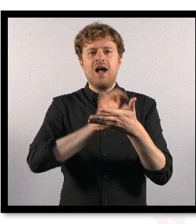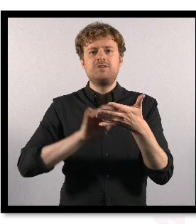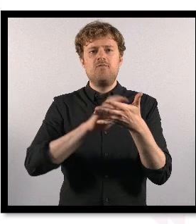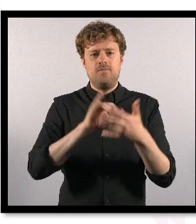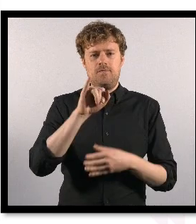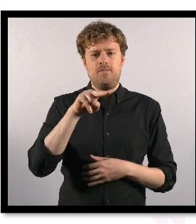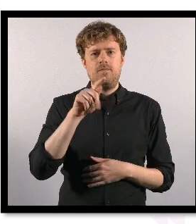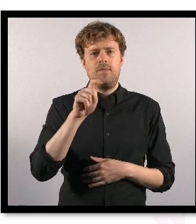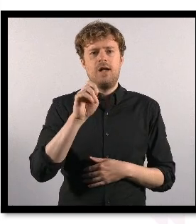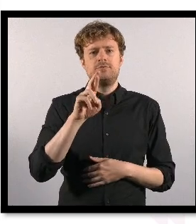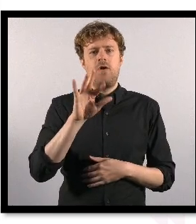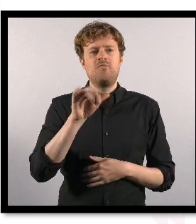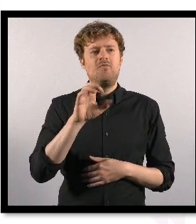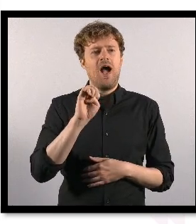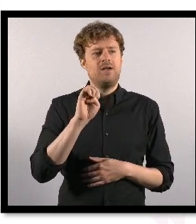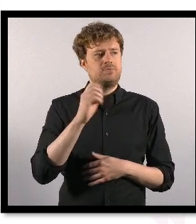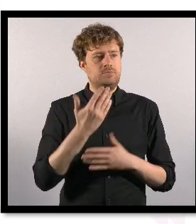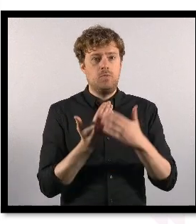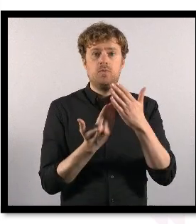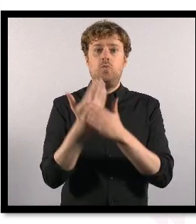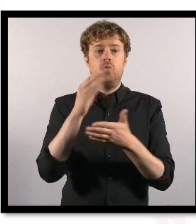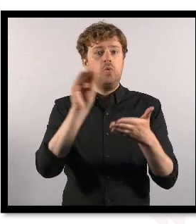our ecosystem, but at the same time embrace the